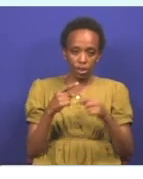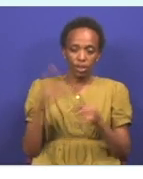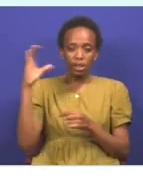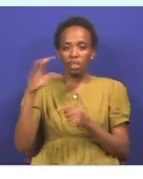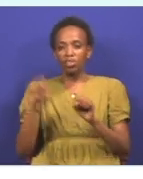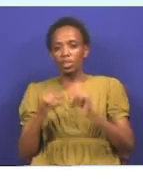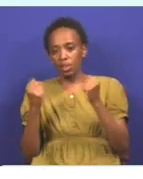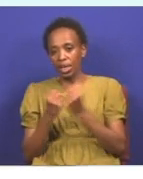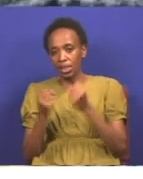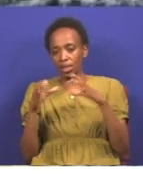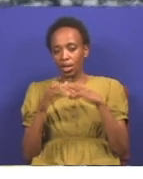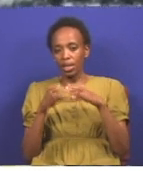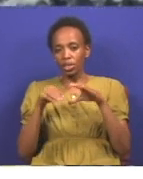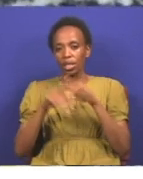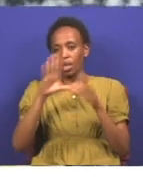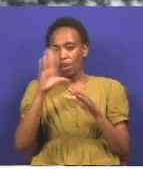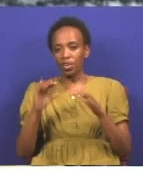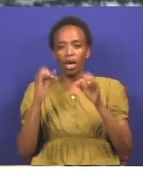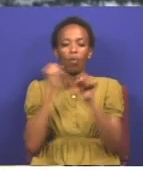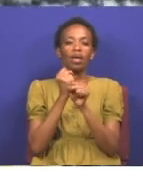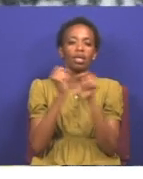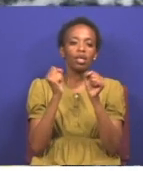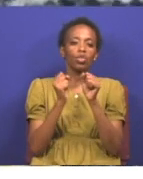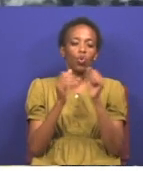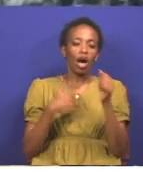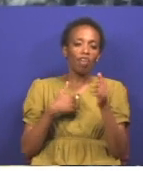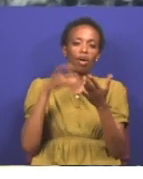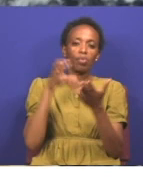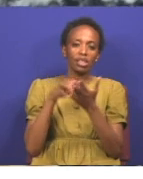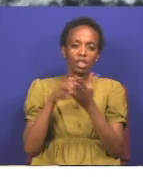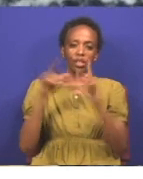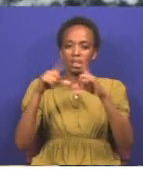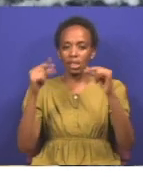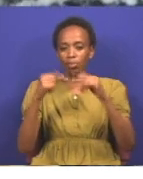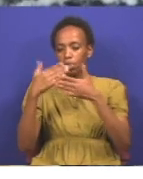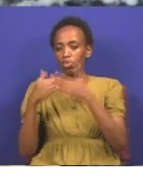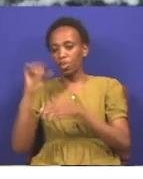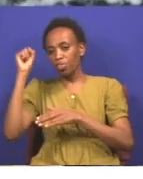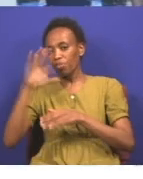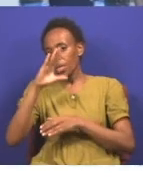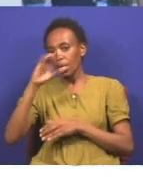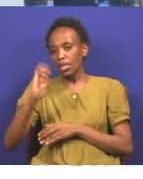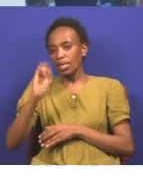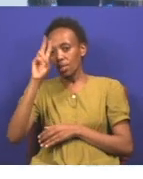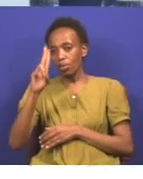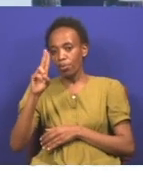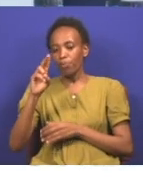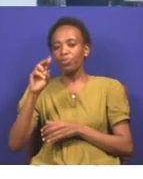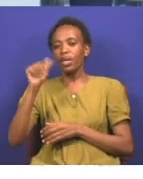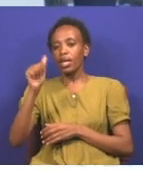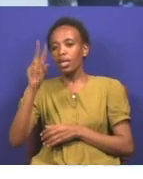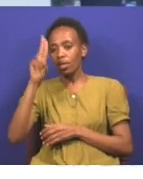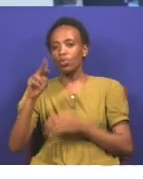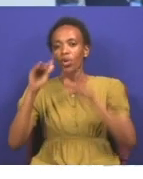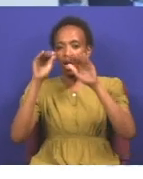society organizations in Africa are collaborating to craft a position statement ahead of the 5th African Union European Union